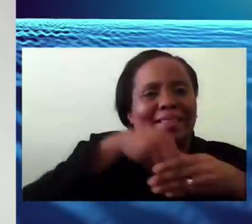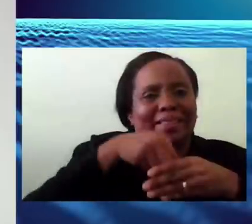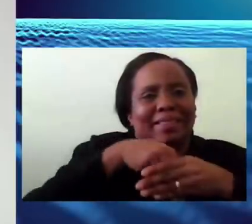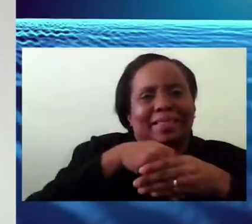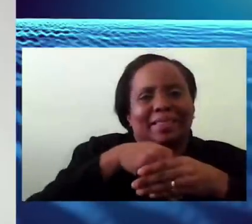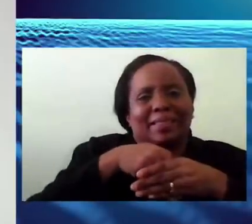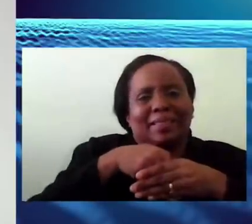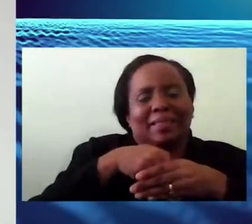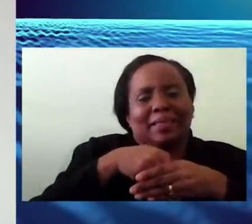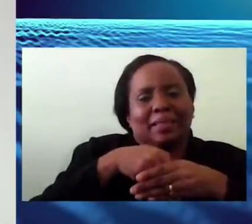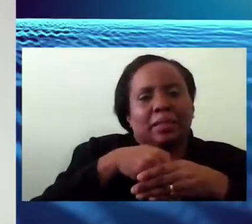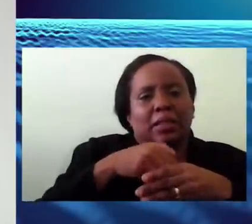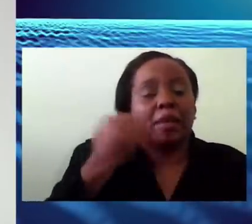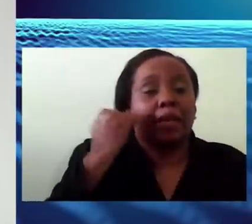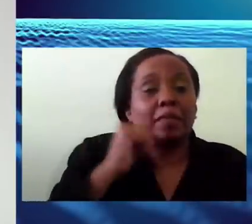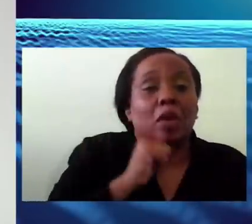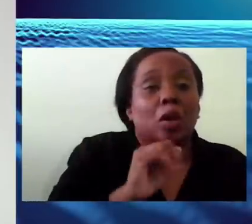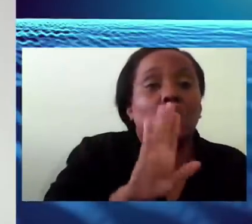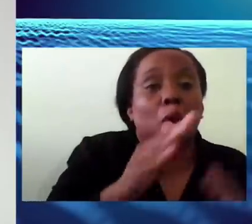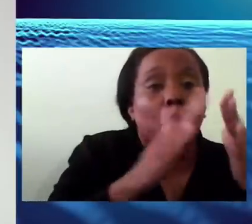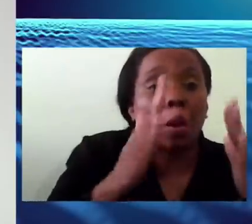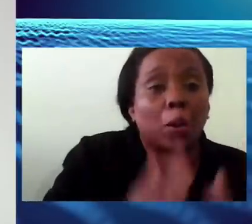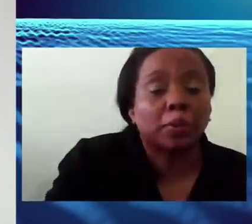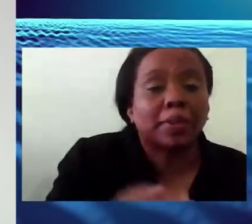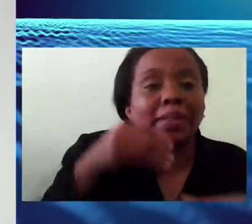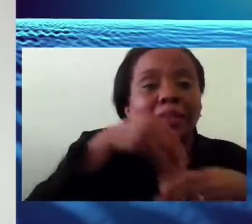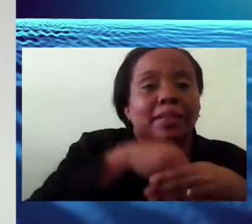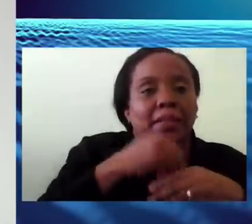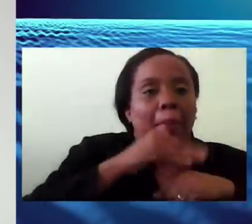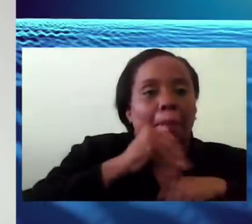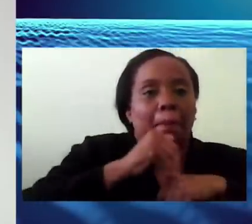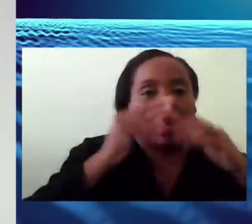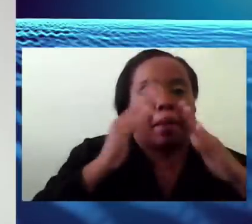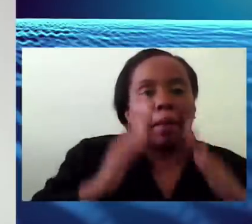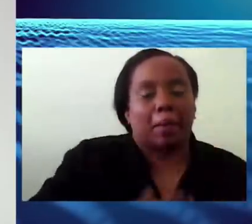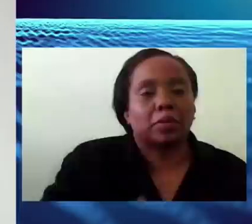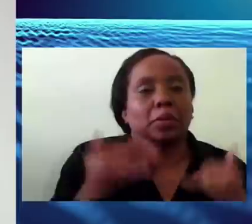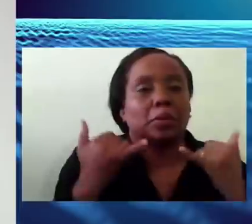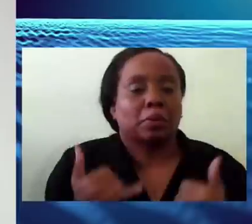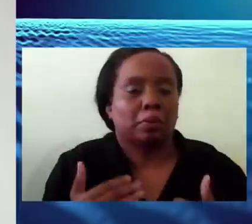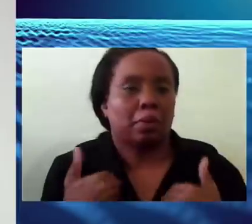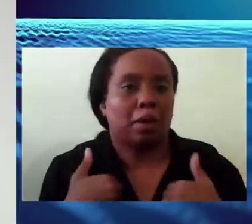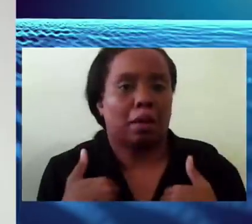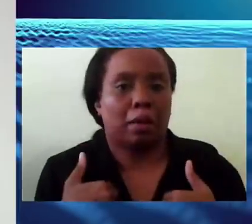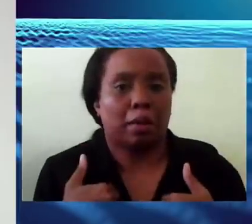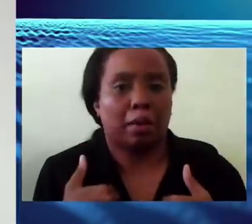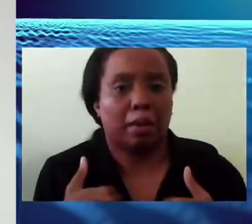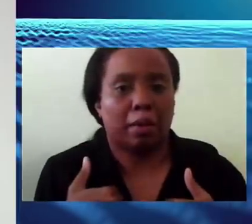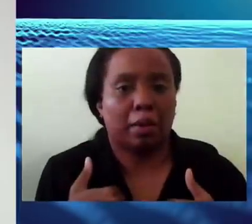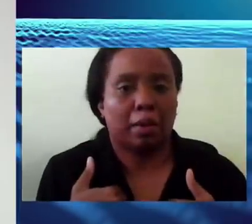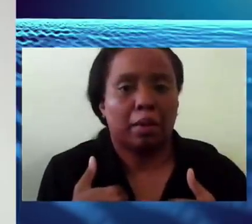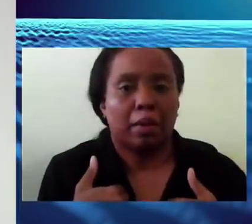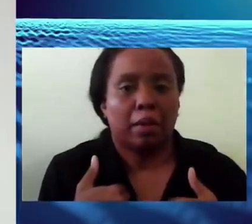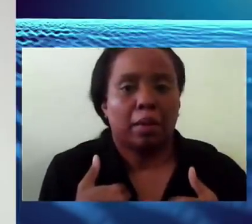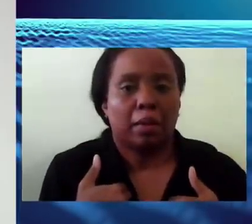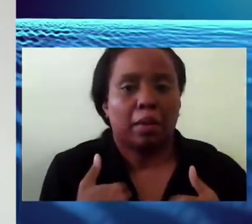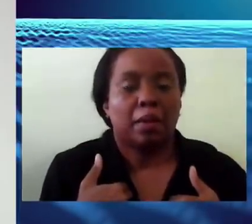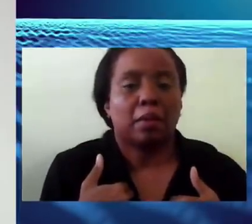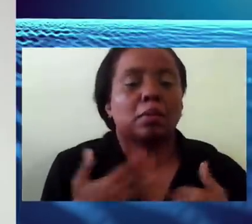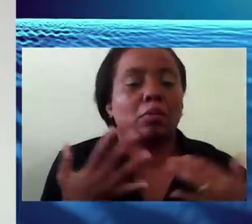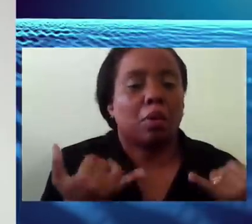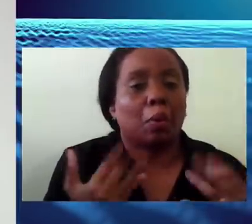ashfall periods. We have a bit of a respite right now, but that's no guarantee it won't continue.